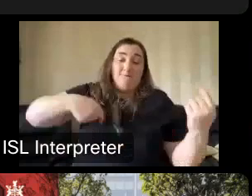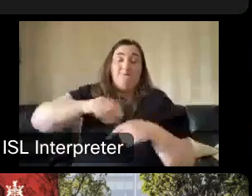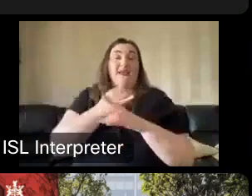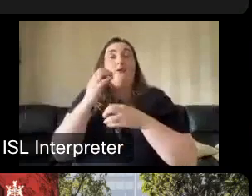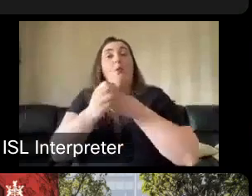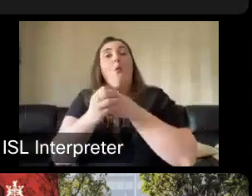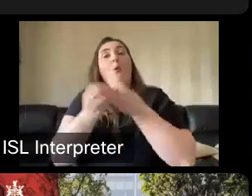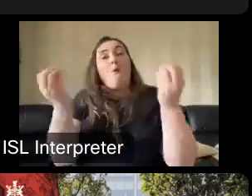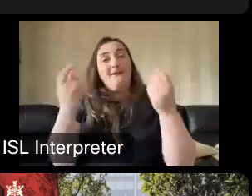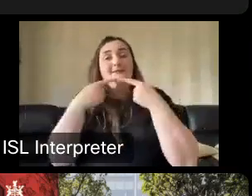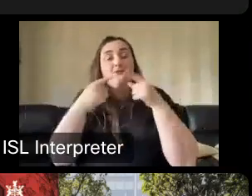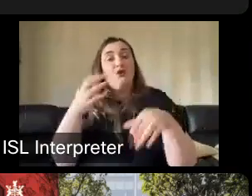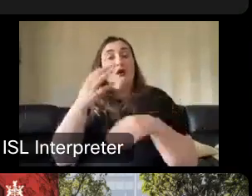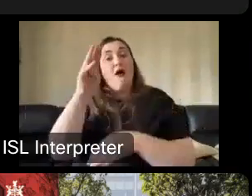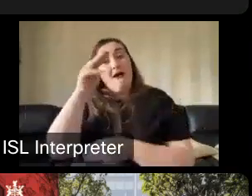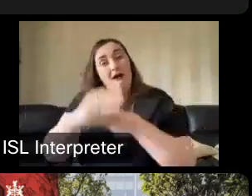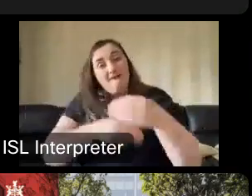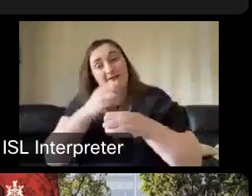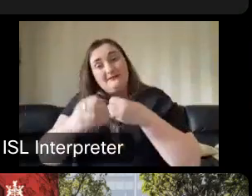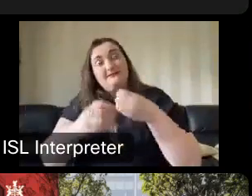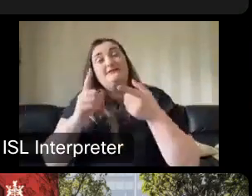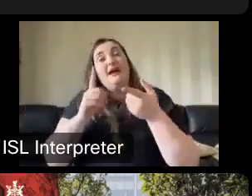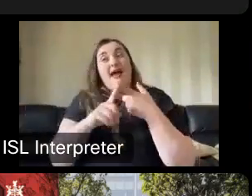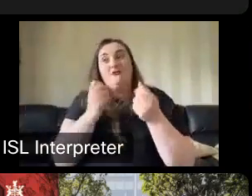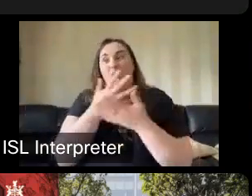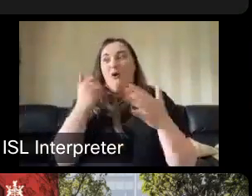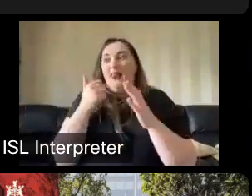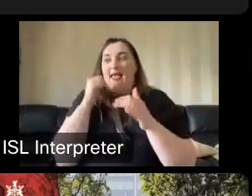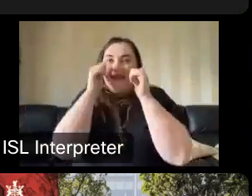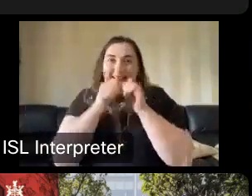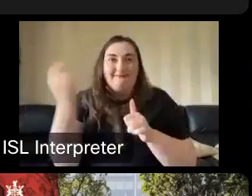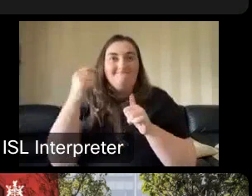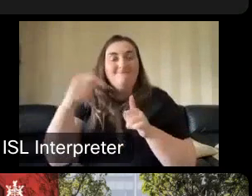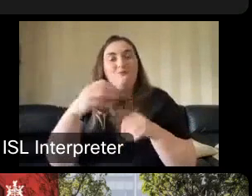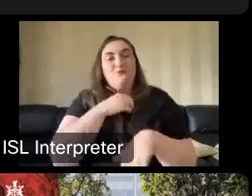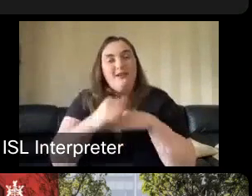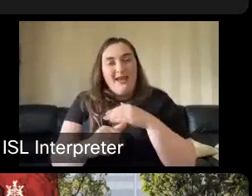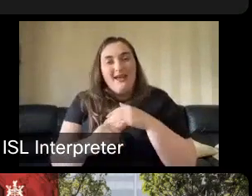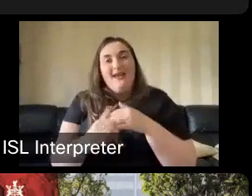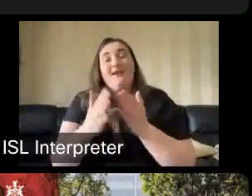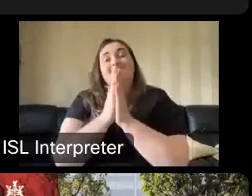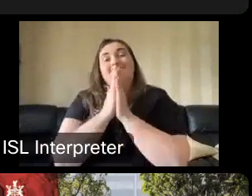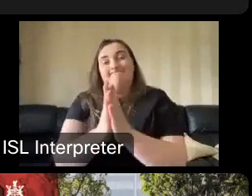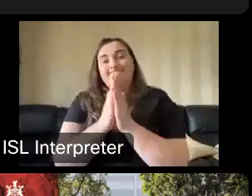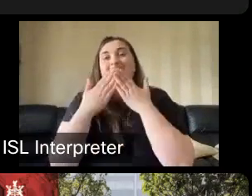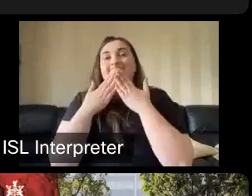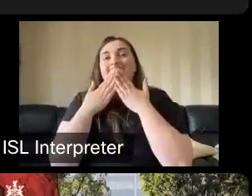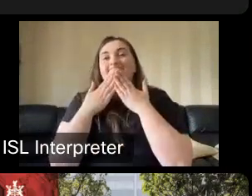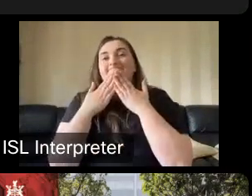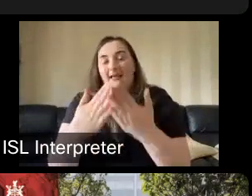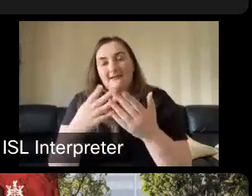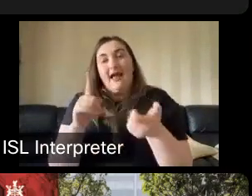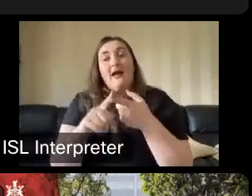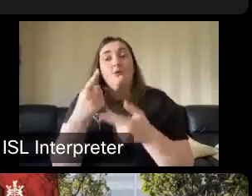the management team, and from all our attendees here today, just to express sincere thanks to you, and we look forward to